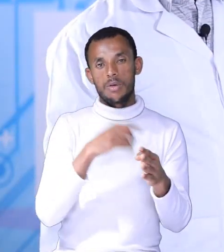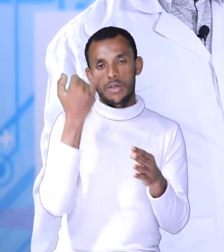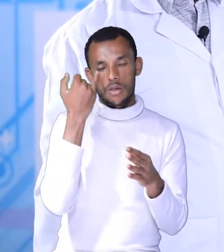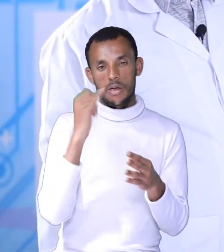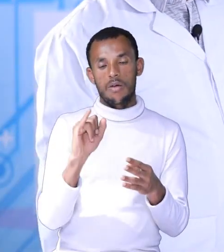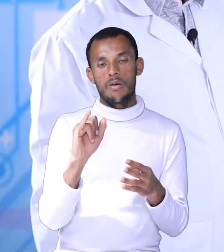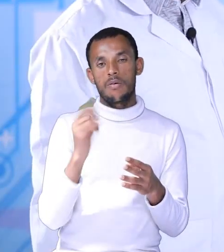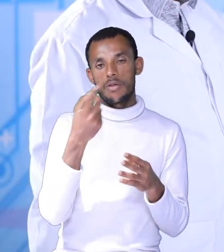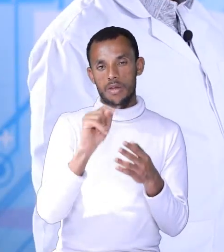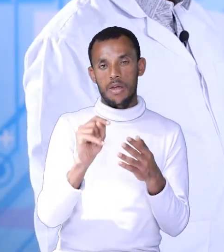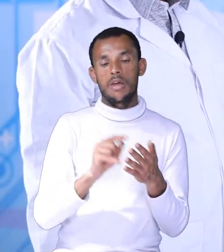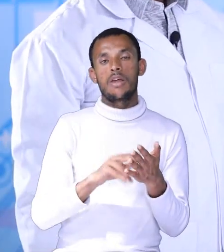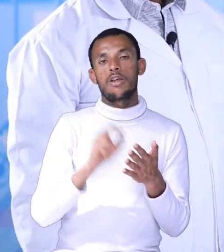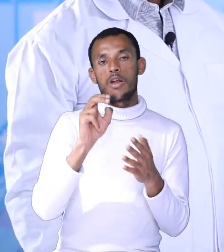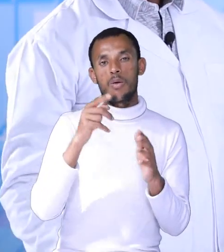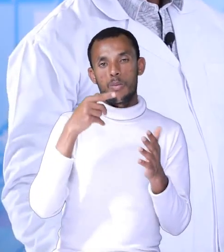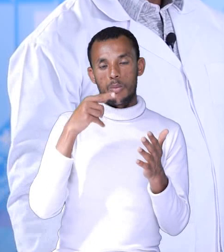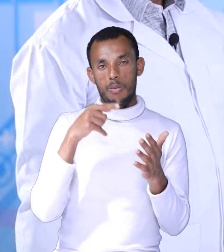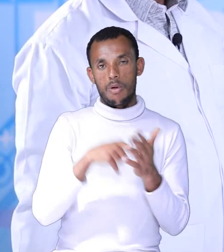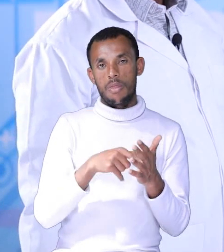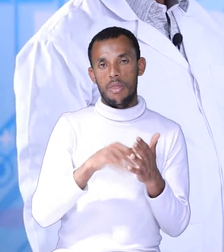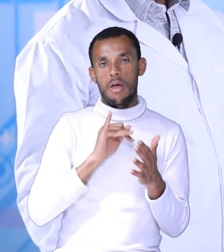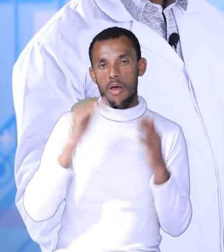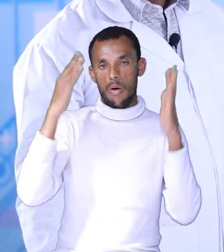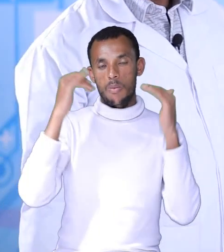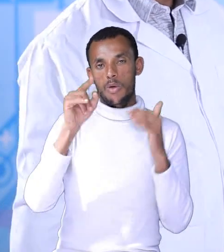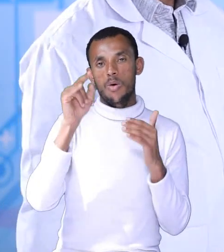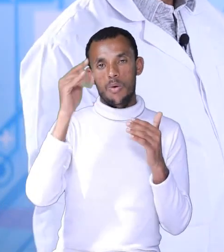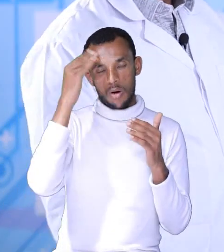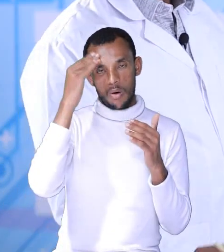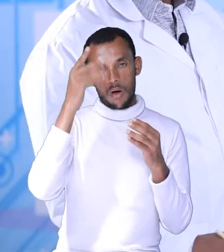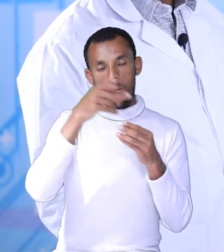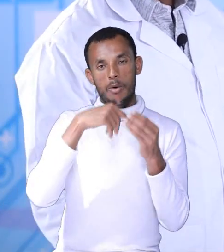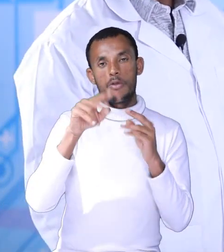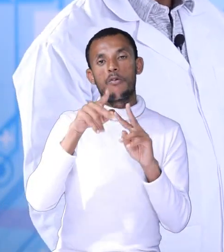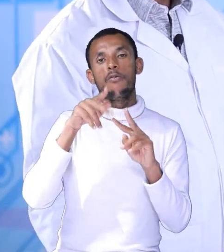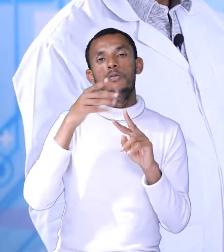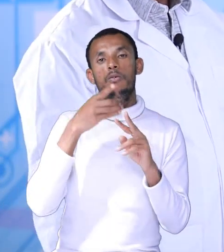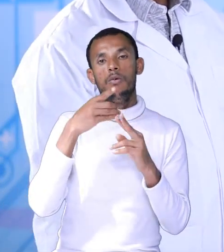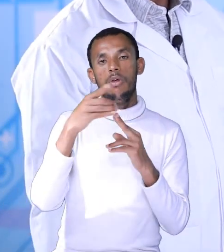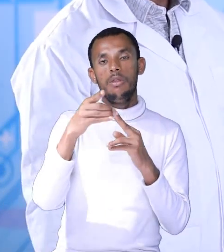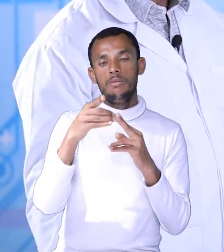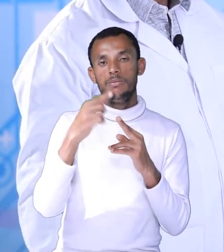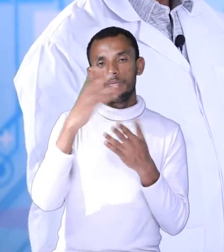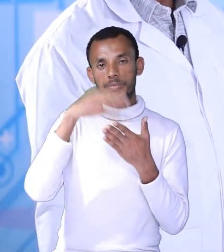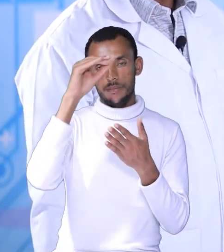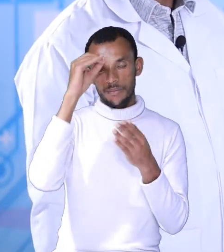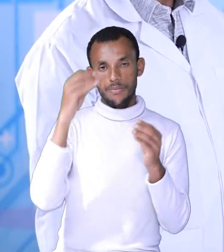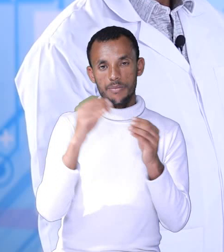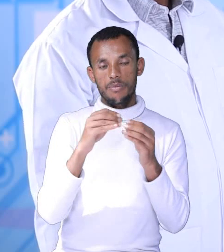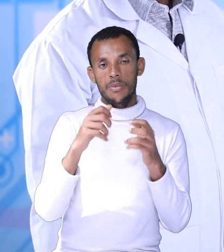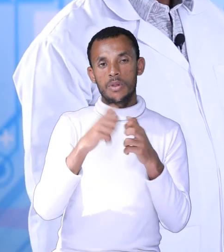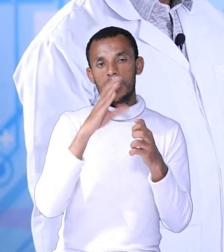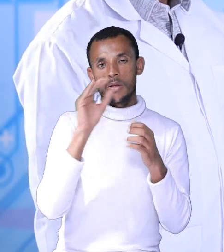if the initial point, I hope you know a lot about vector. Just simply to summarize, you have learned in physics, in mathematics, in geography, and